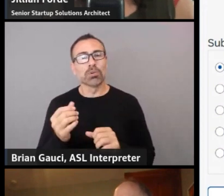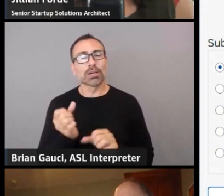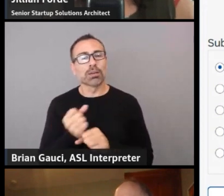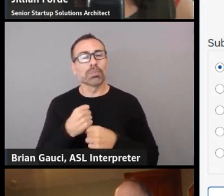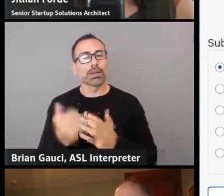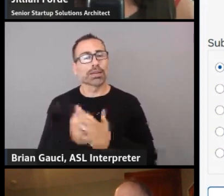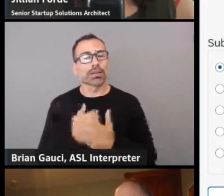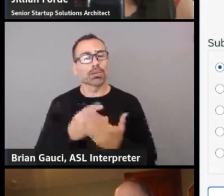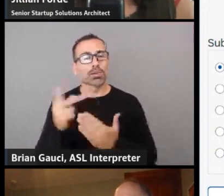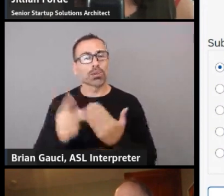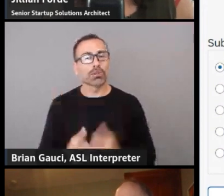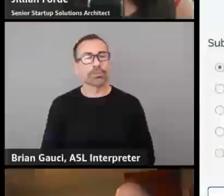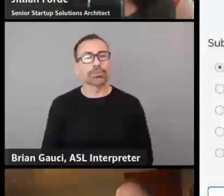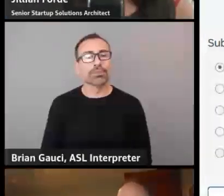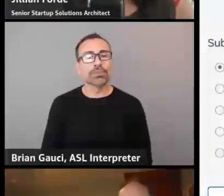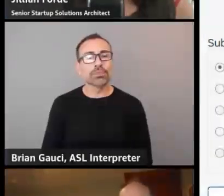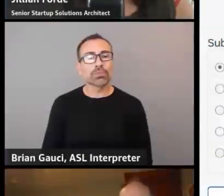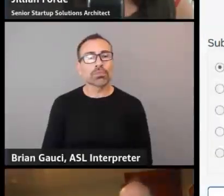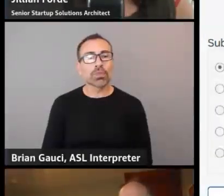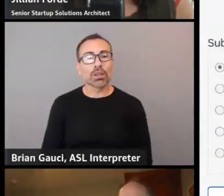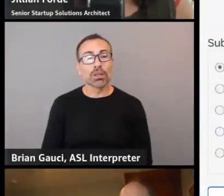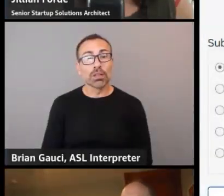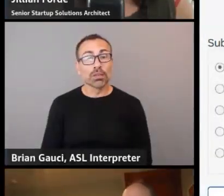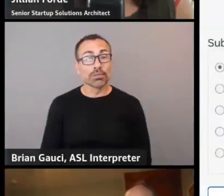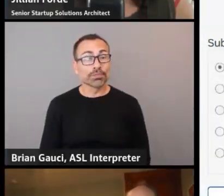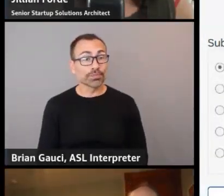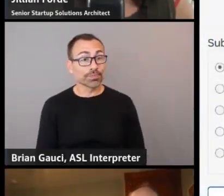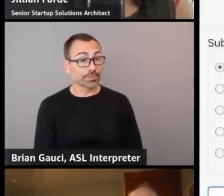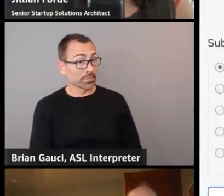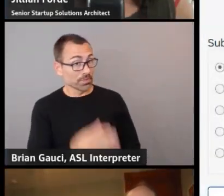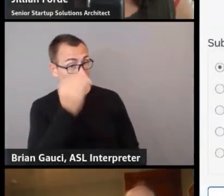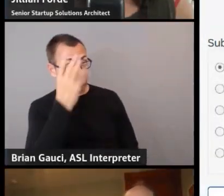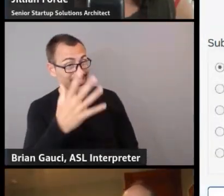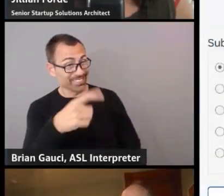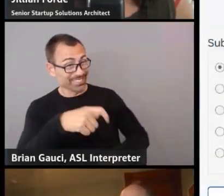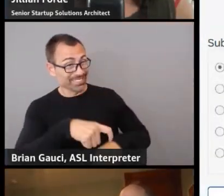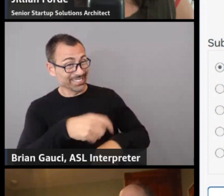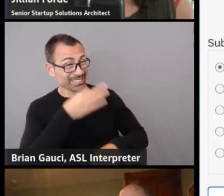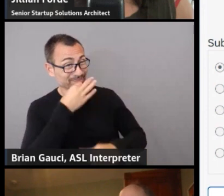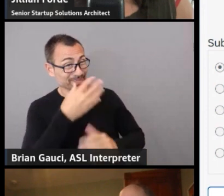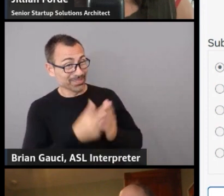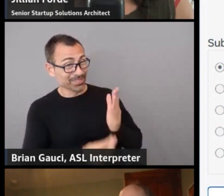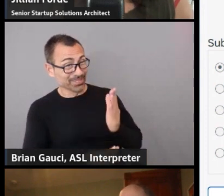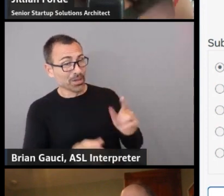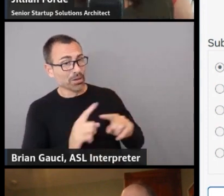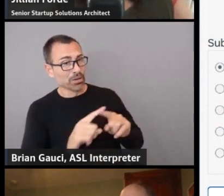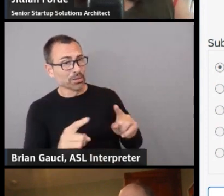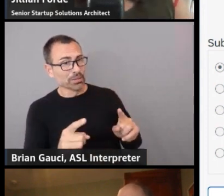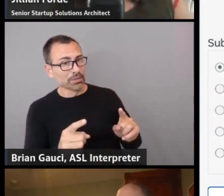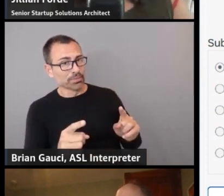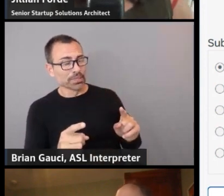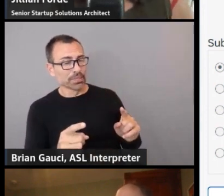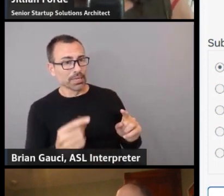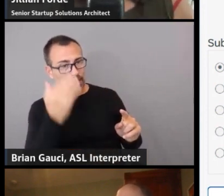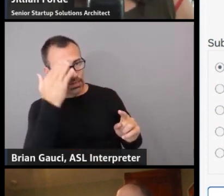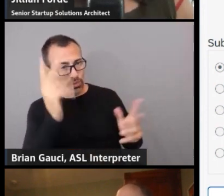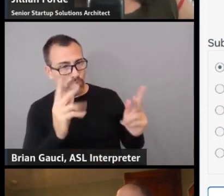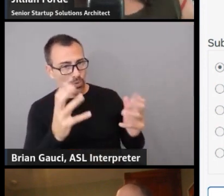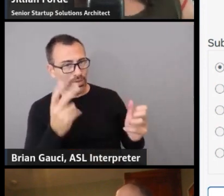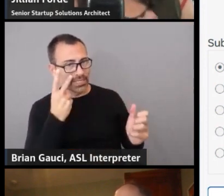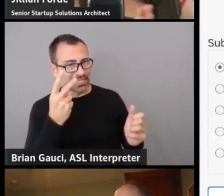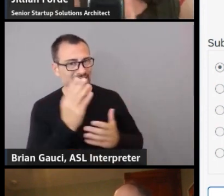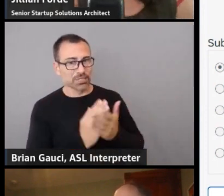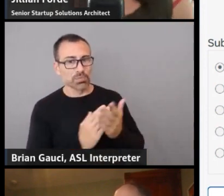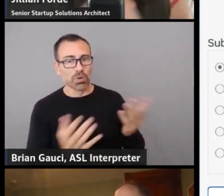here. Yeah, we are getting close on time, but I definitely want to. I know people definitely want to see this part. This